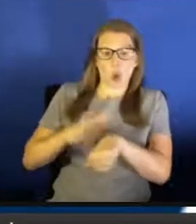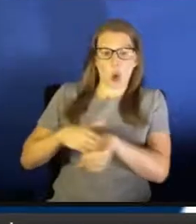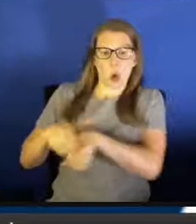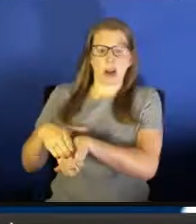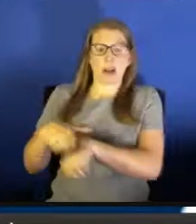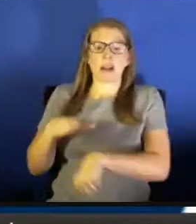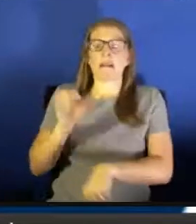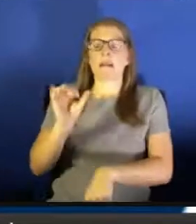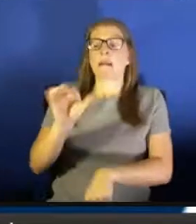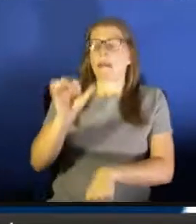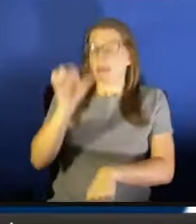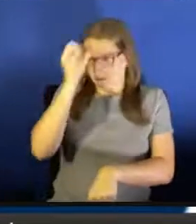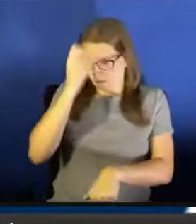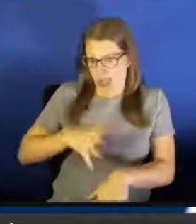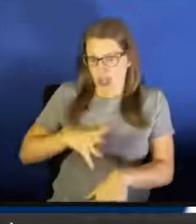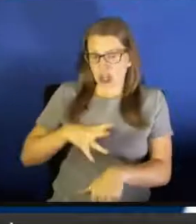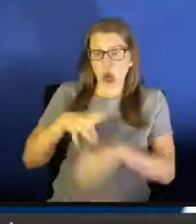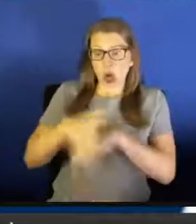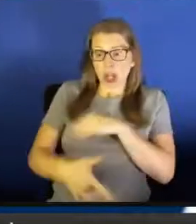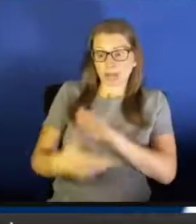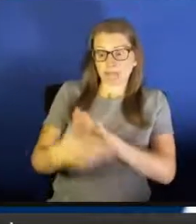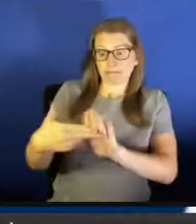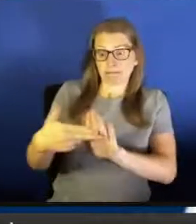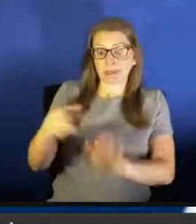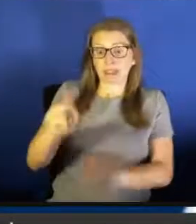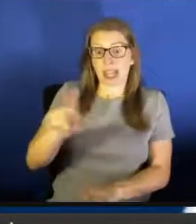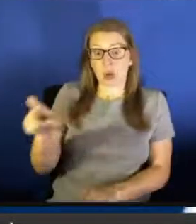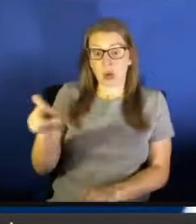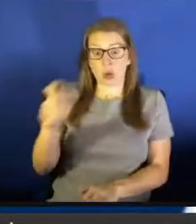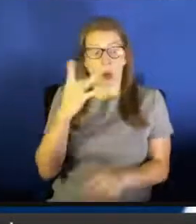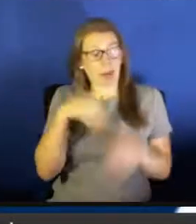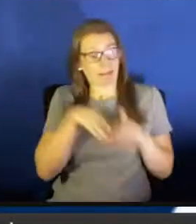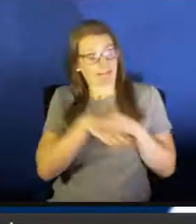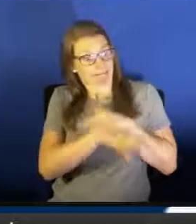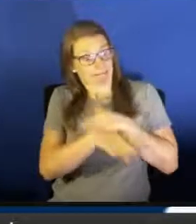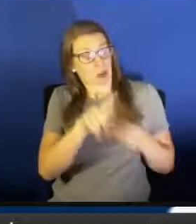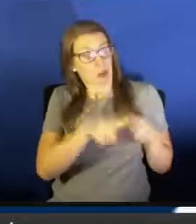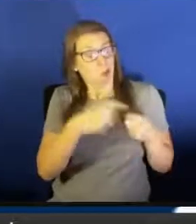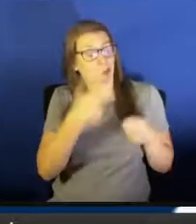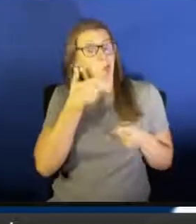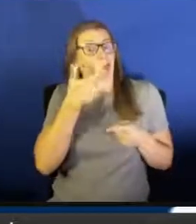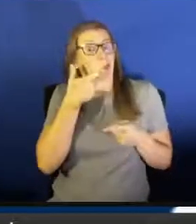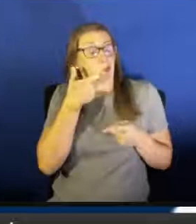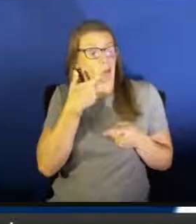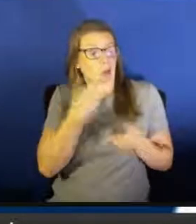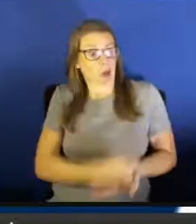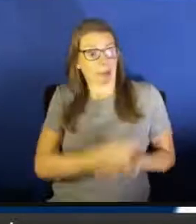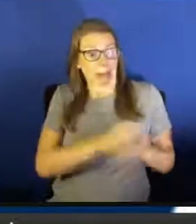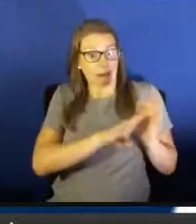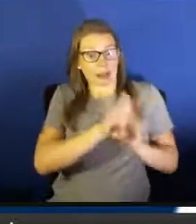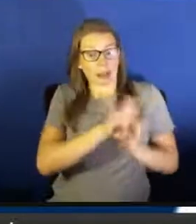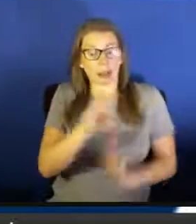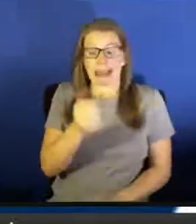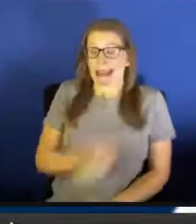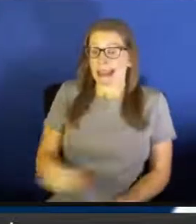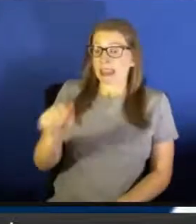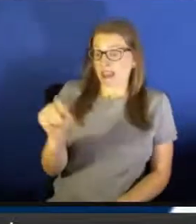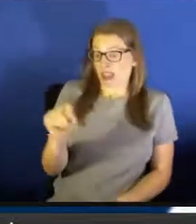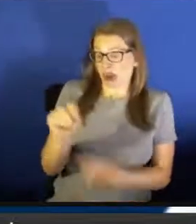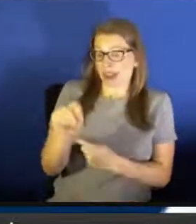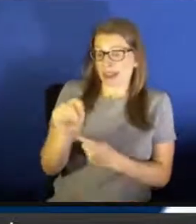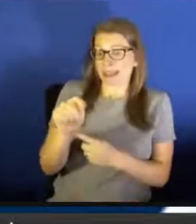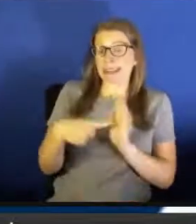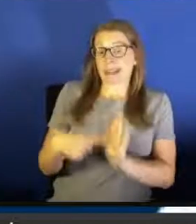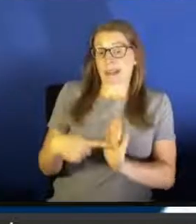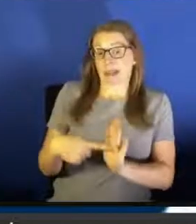get men an early diagnosis in order to get them access to the latest and greatest treatments. But I would say any urinary symptoms should be a prompt